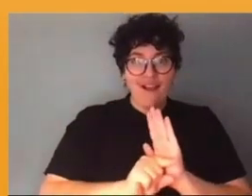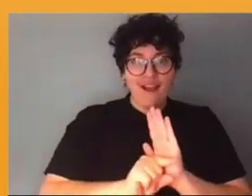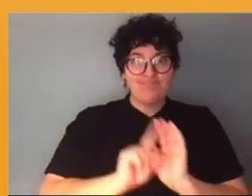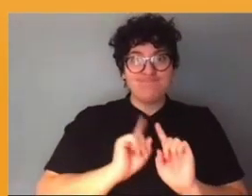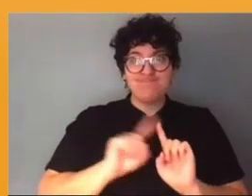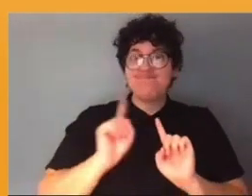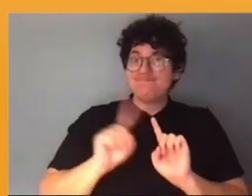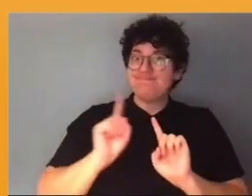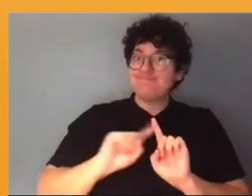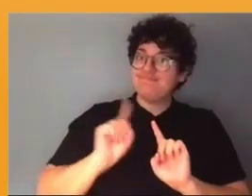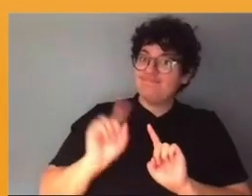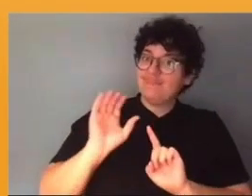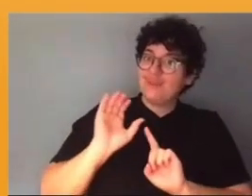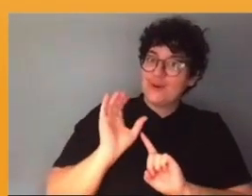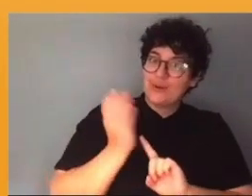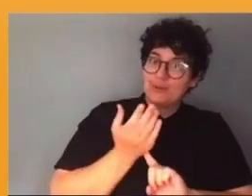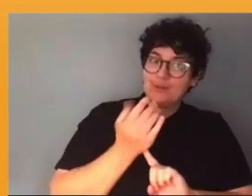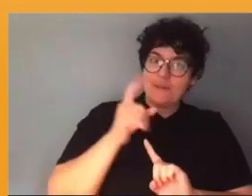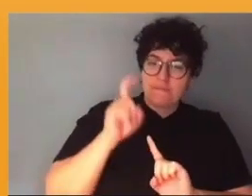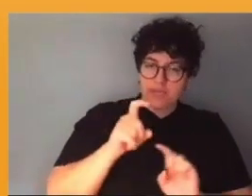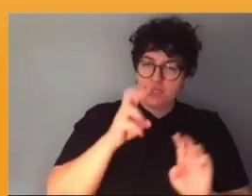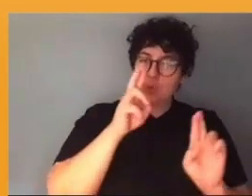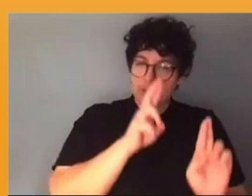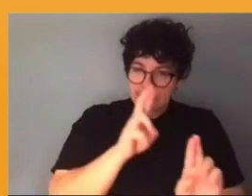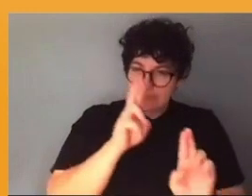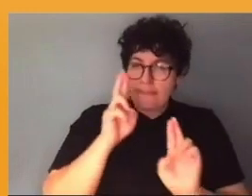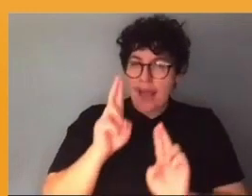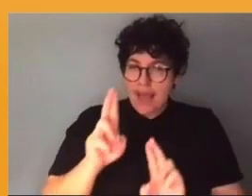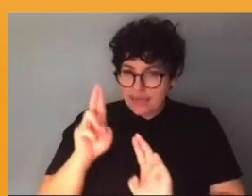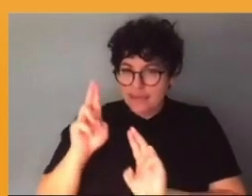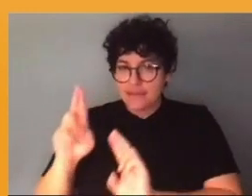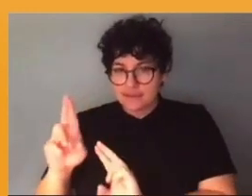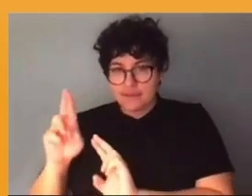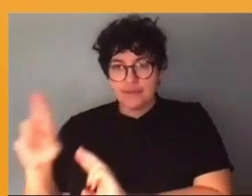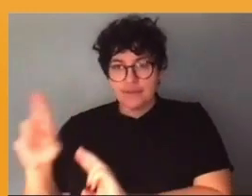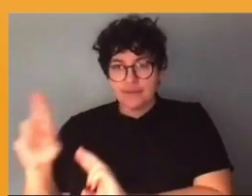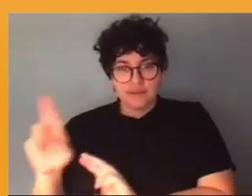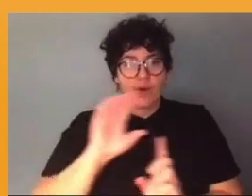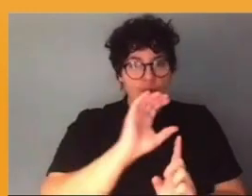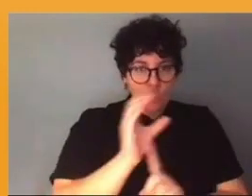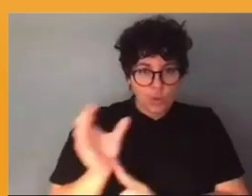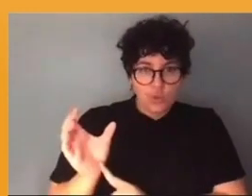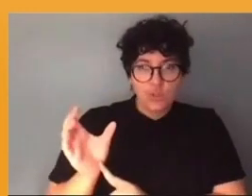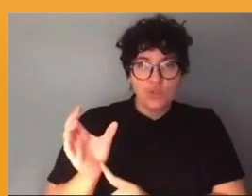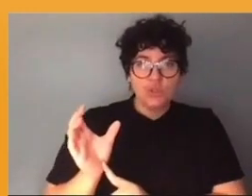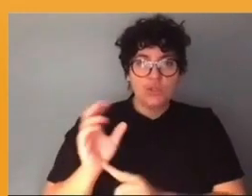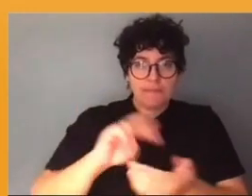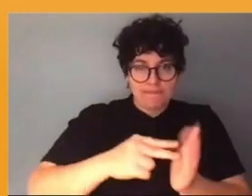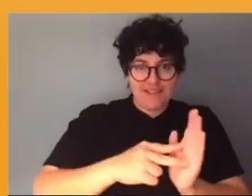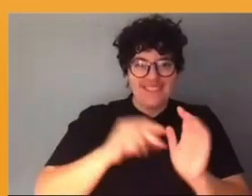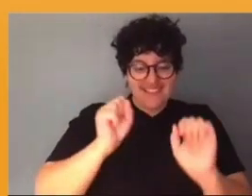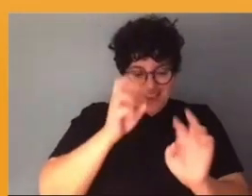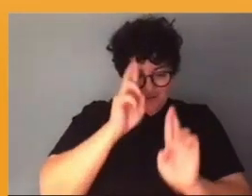that they need to respect so that they could respect yourself.